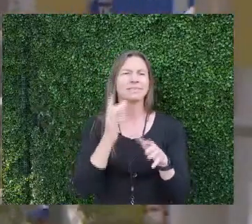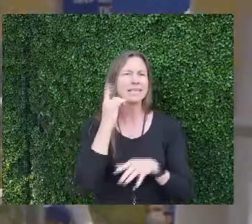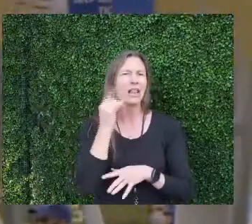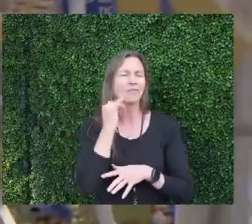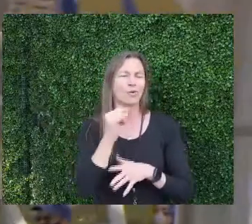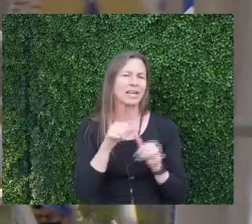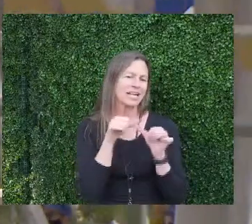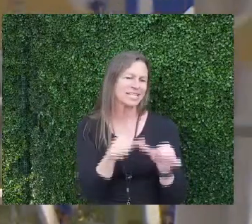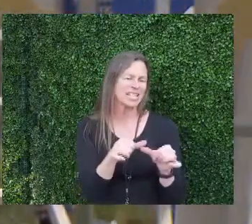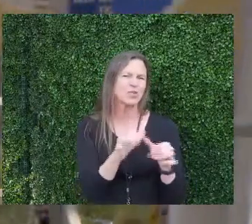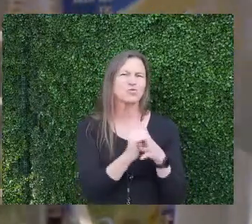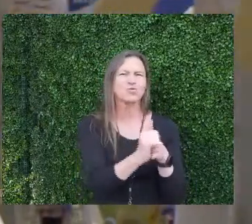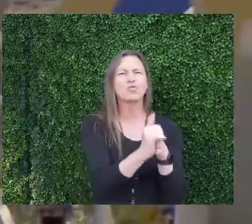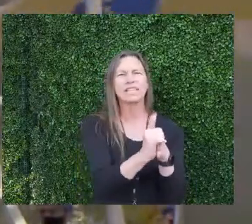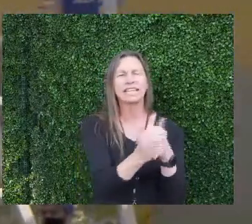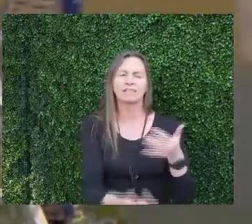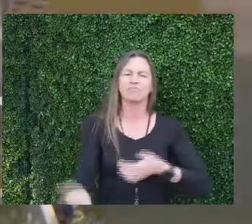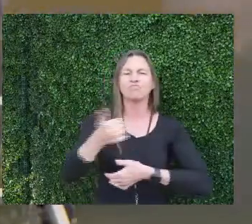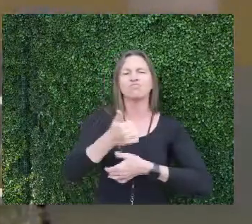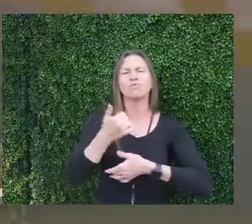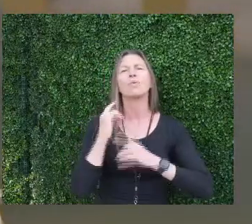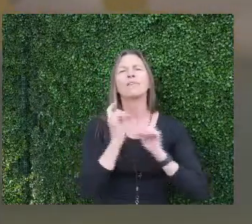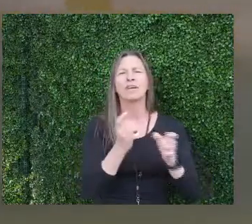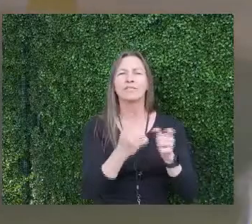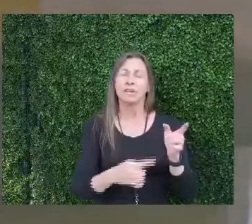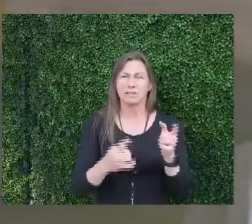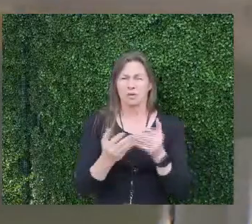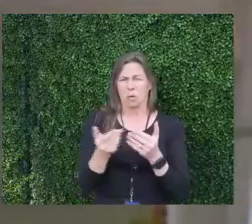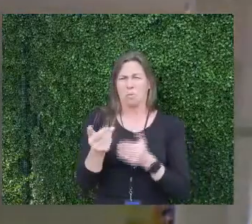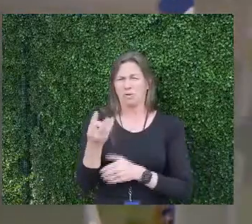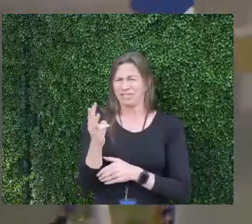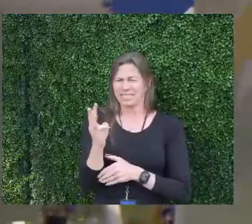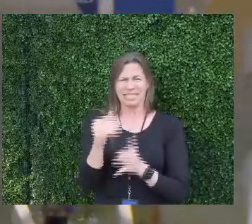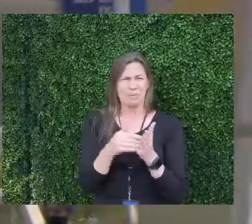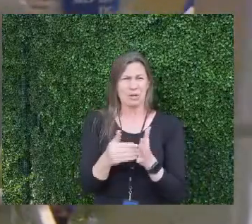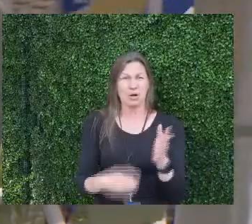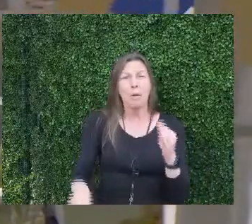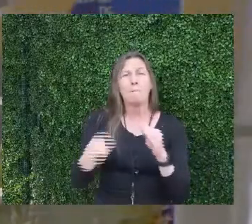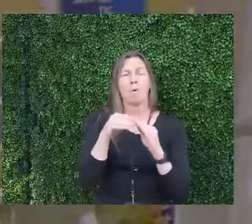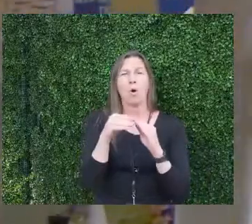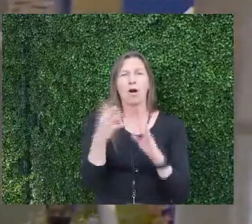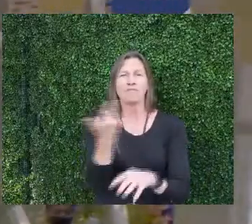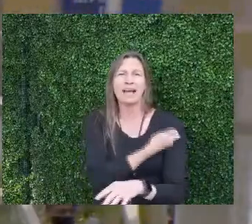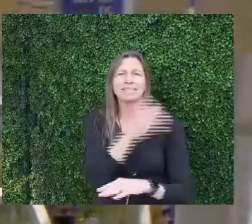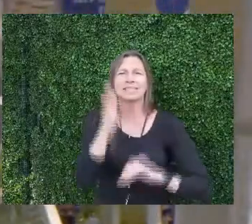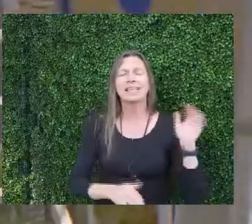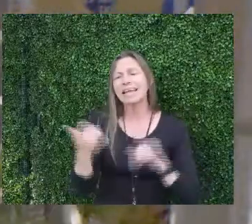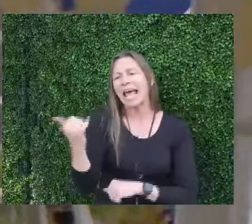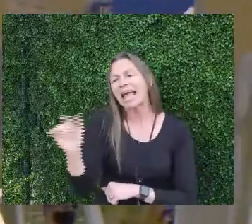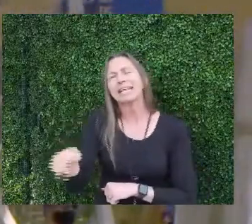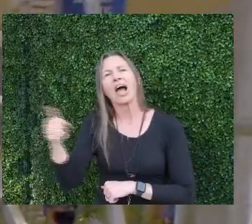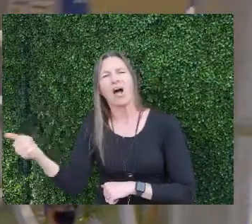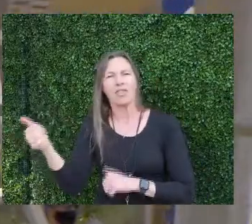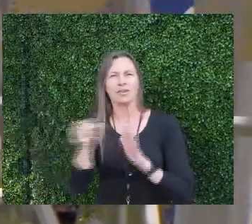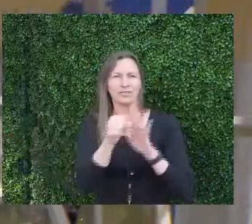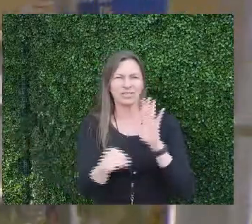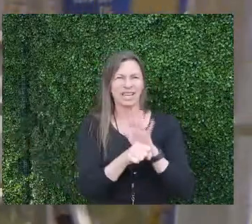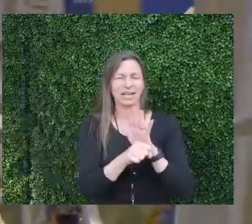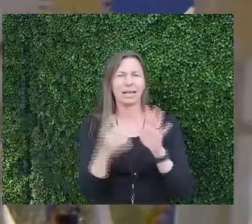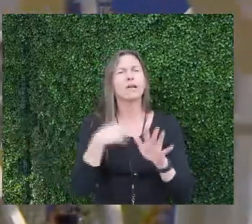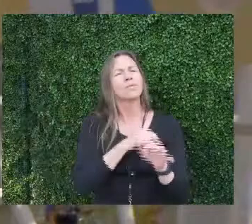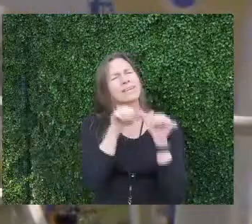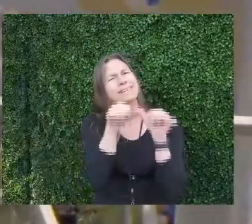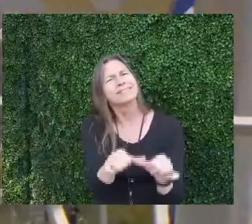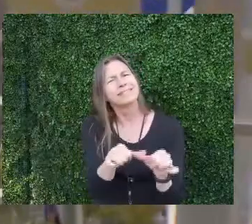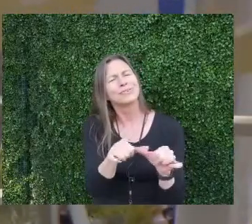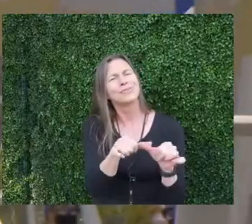given almost 16 million more vaccines than any other state. And we continue to lead this